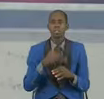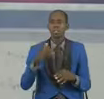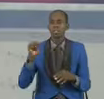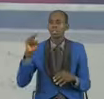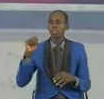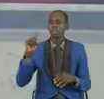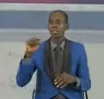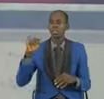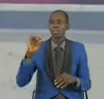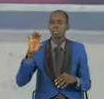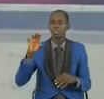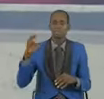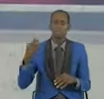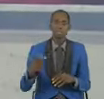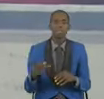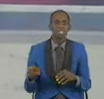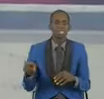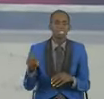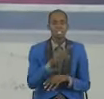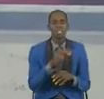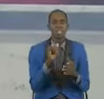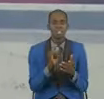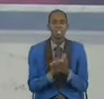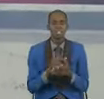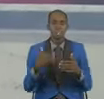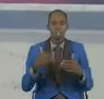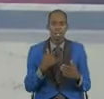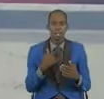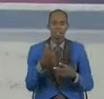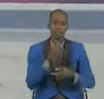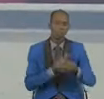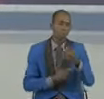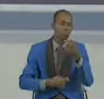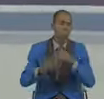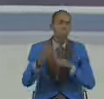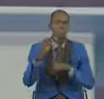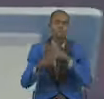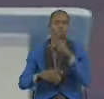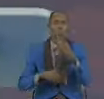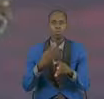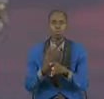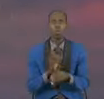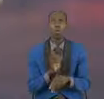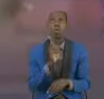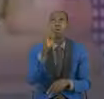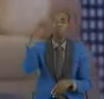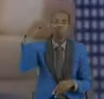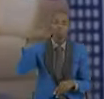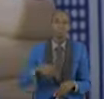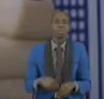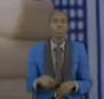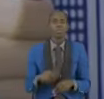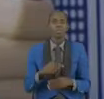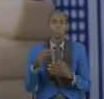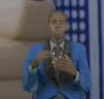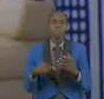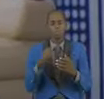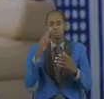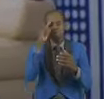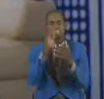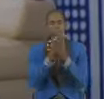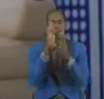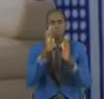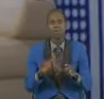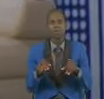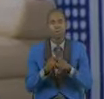that have turned the world upside down, I come hither also, every one of them could have